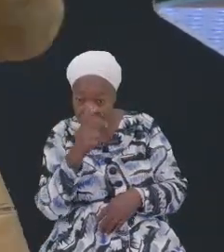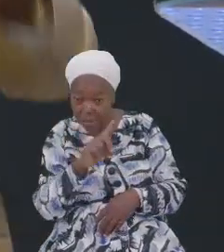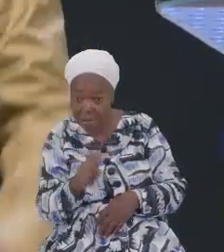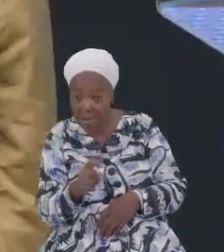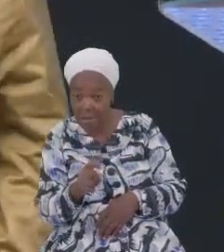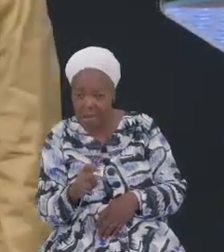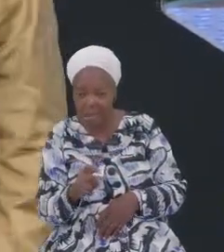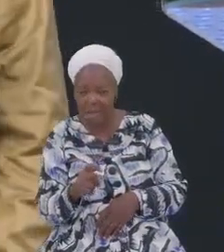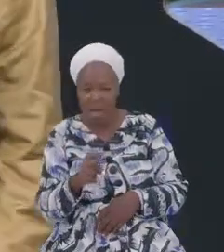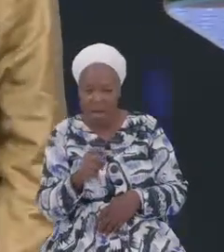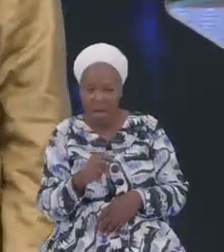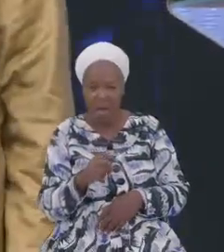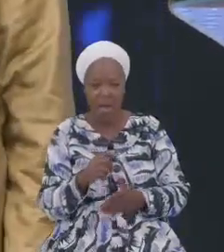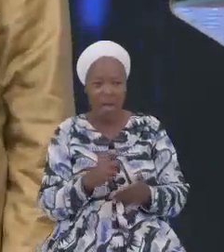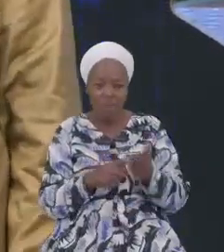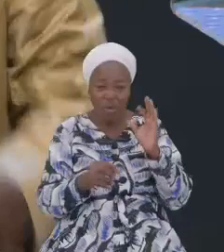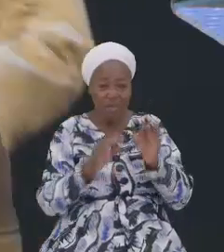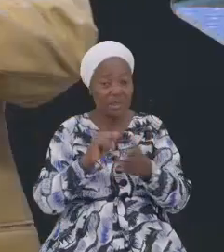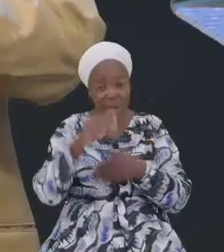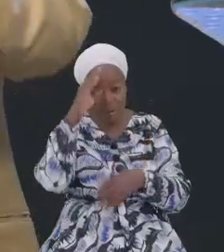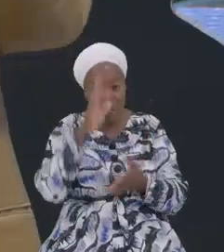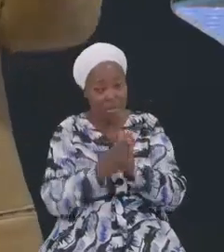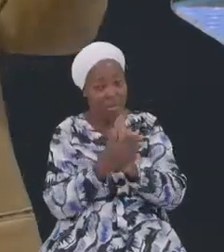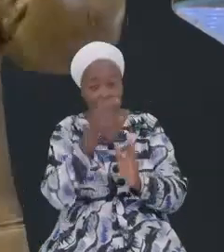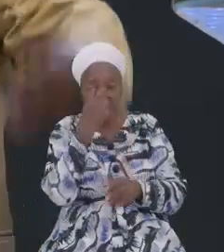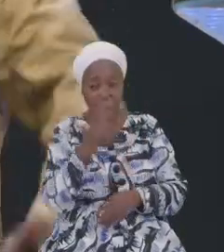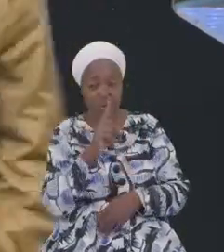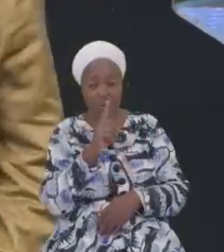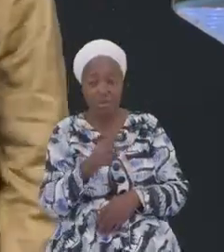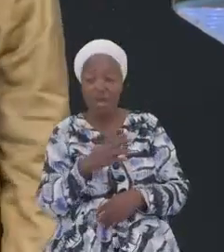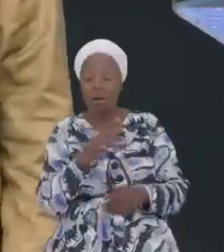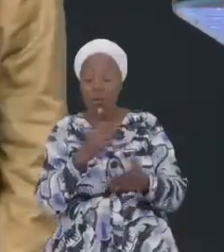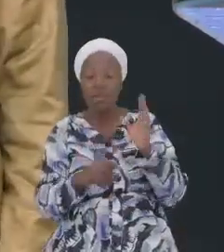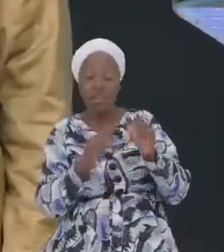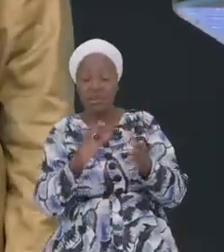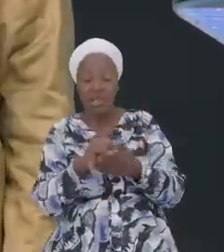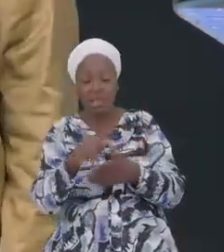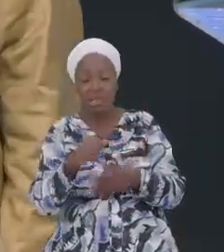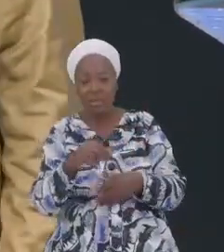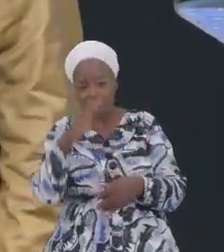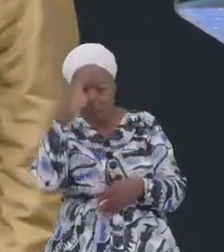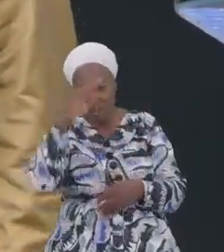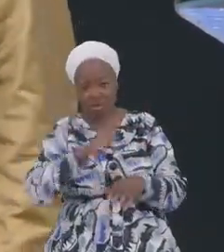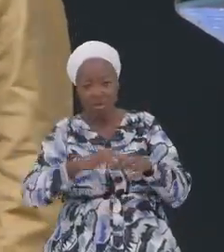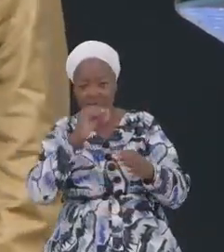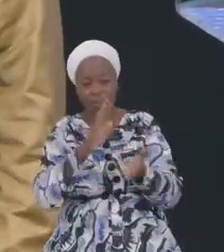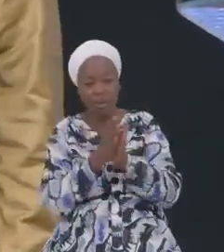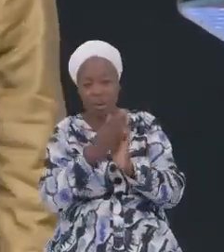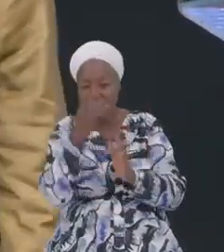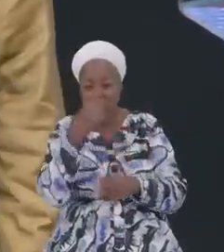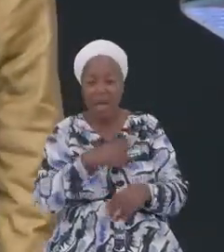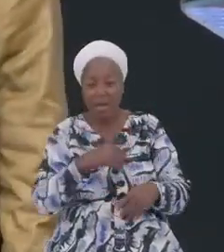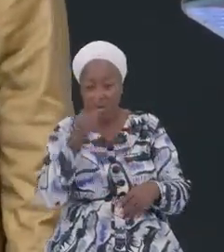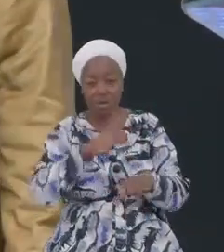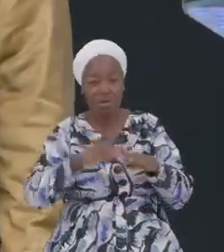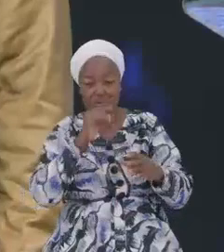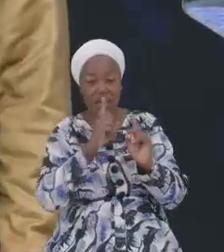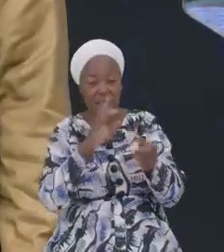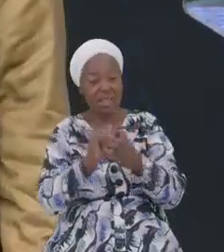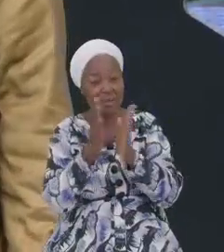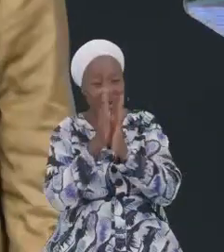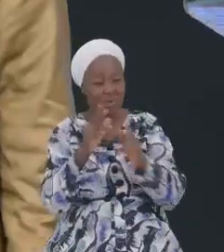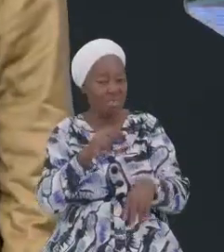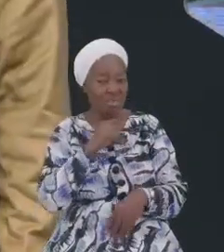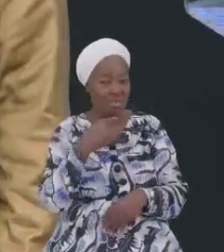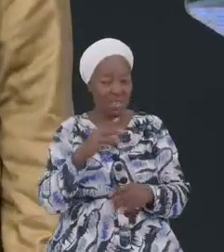if he didn't become blind? What if God does not answer that kind of prayer? Would they not say that you are, you know, you don't